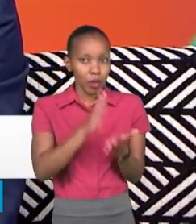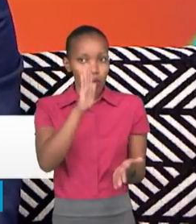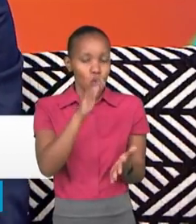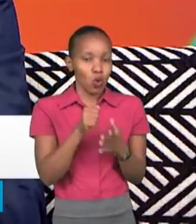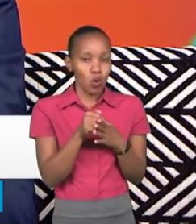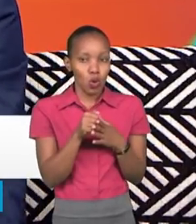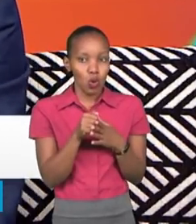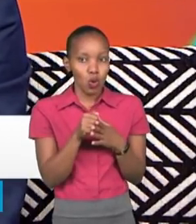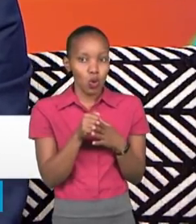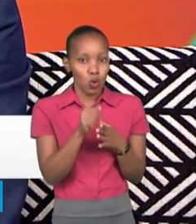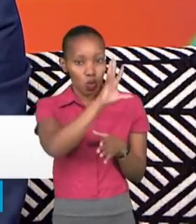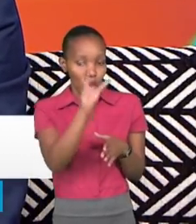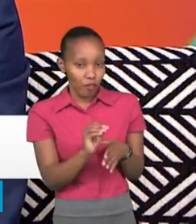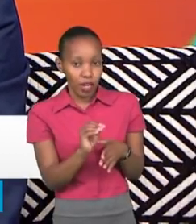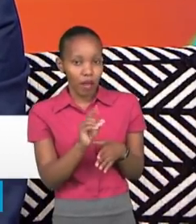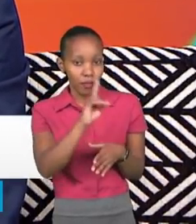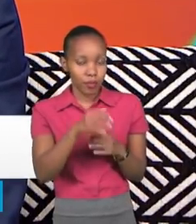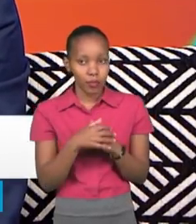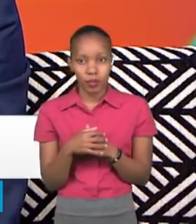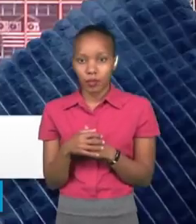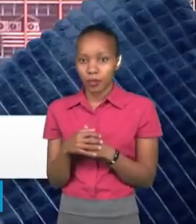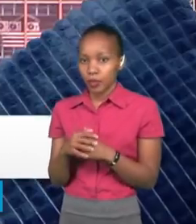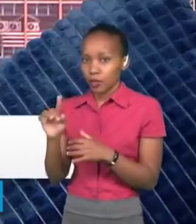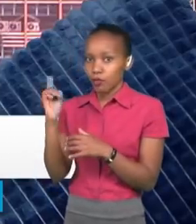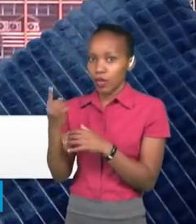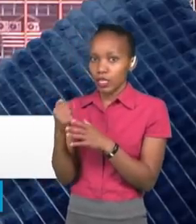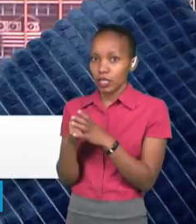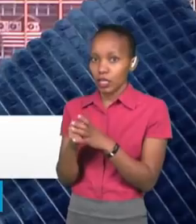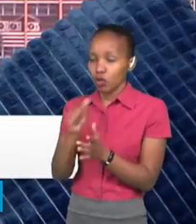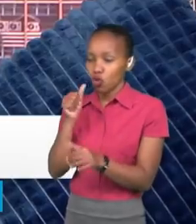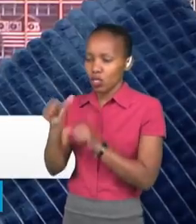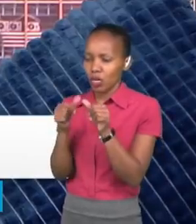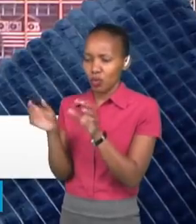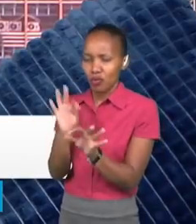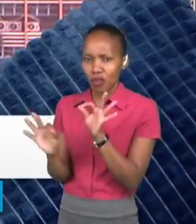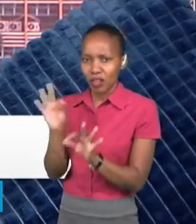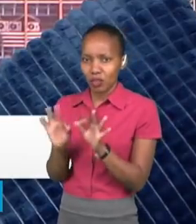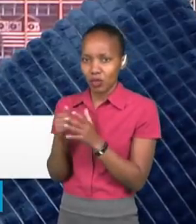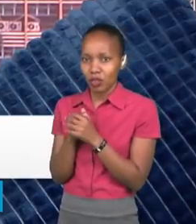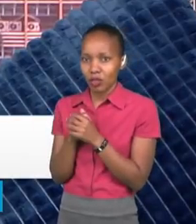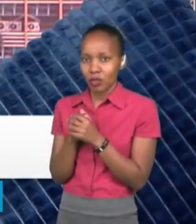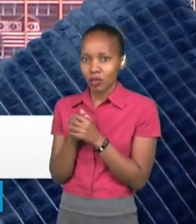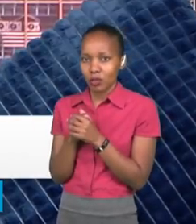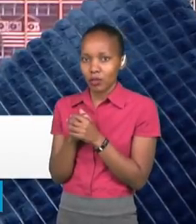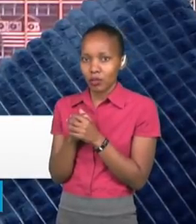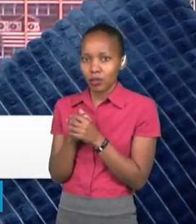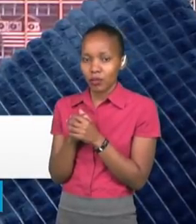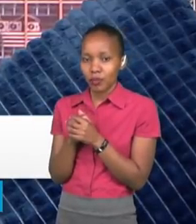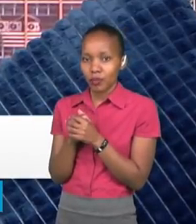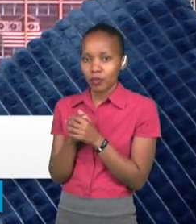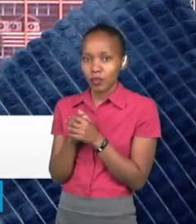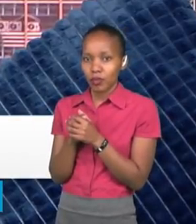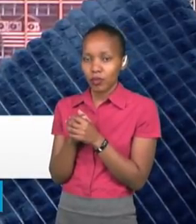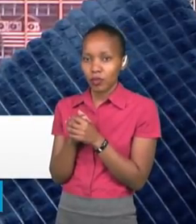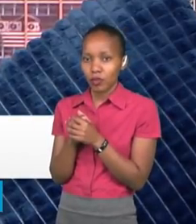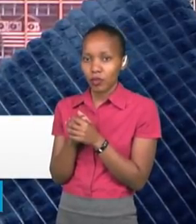prowess to Africa now? First of all, it's not a question of glamour. And let me just correct that a bit. It's a question